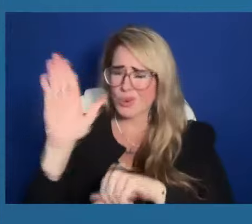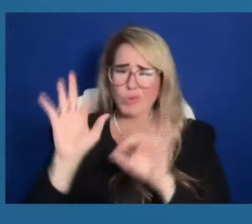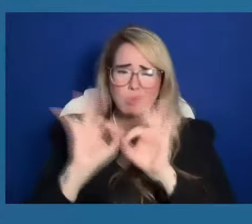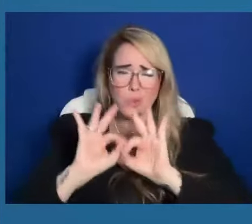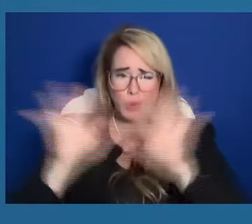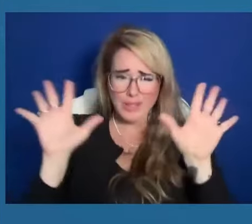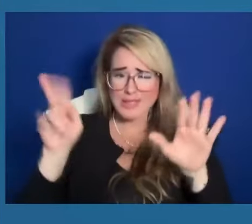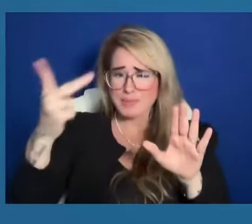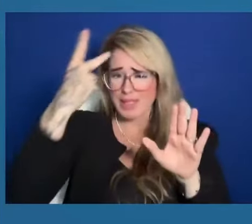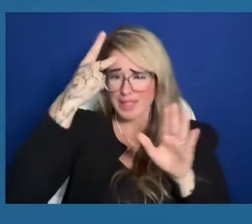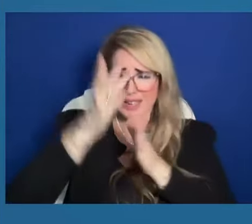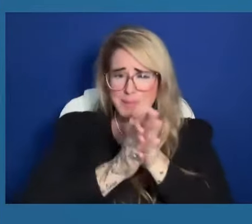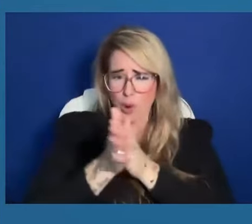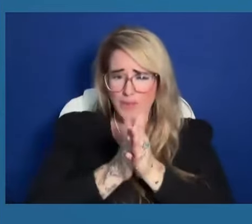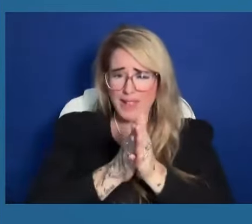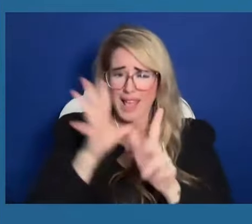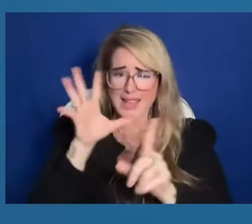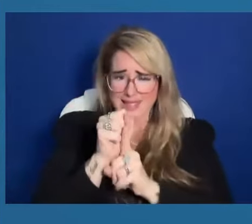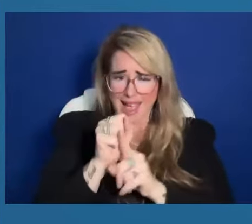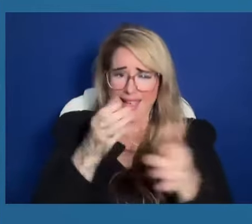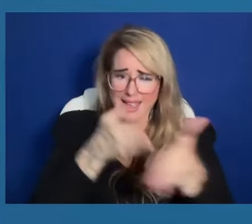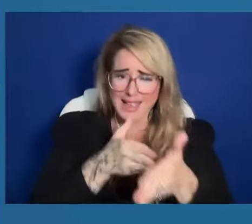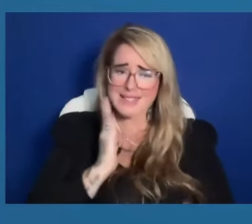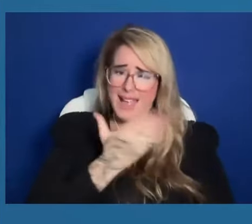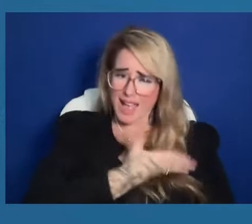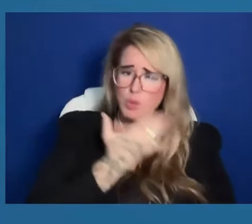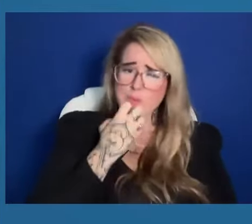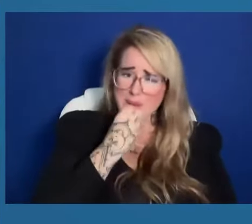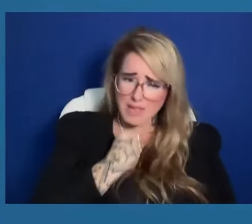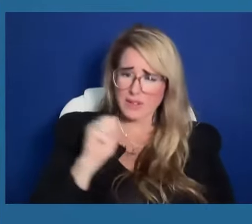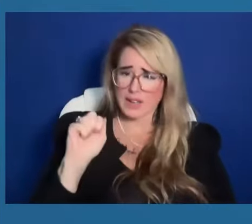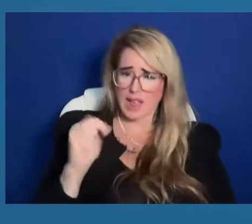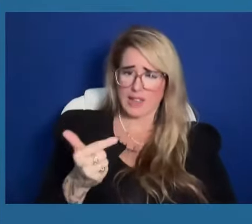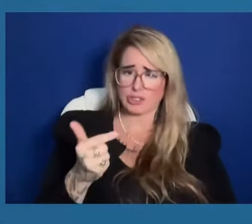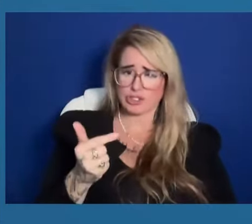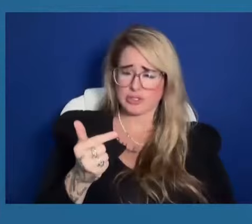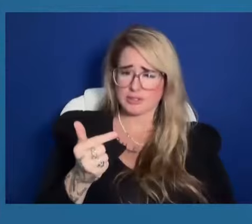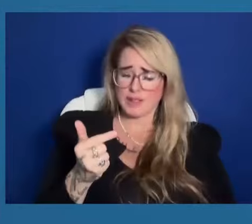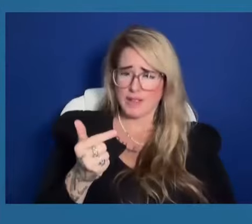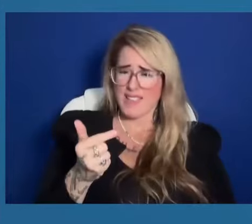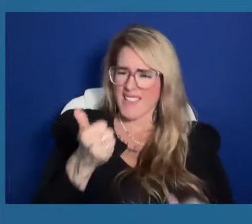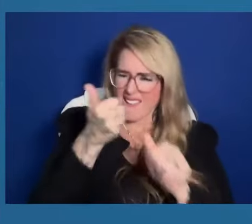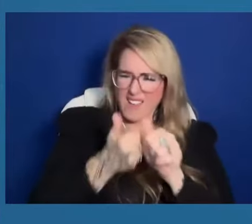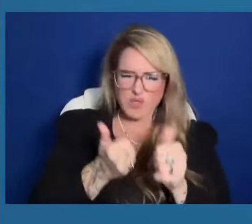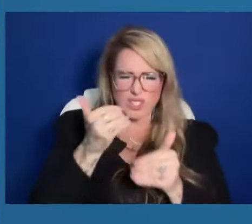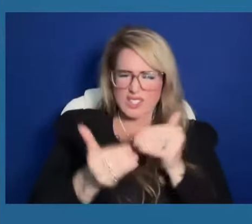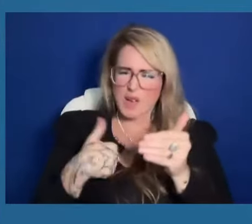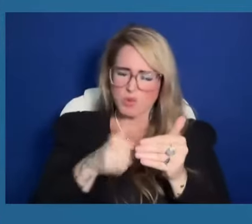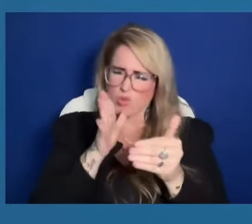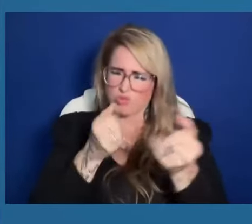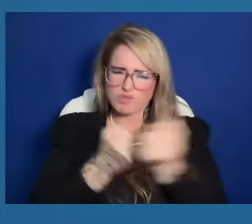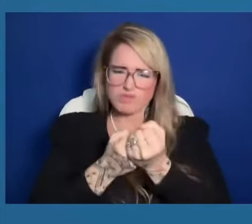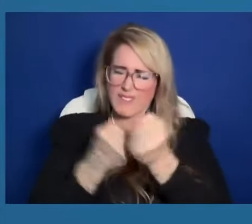motivated attack against our beloved Attorney General every step of the way.